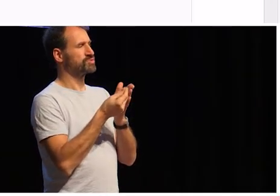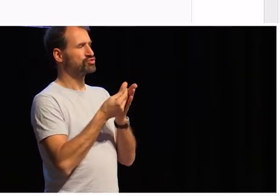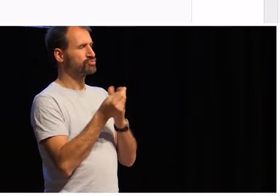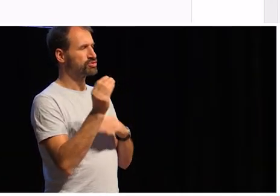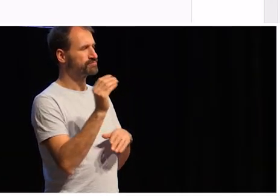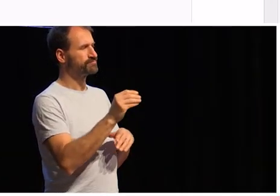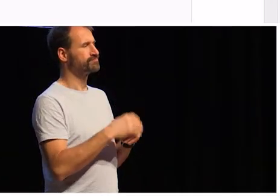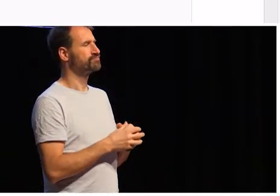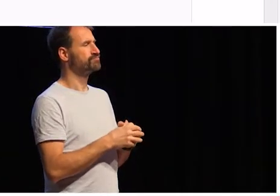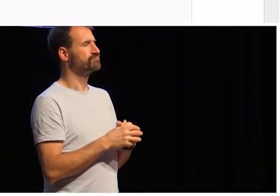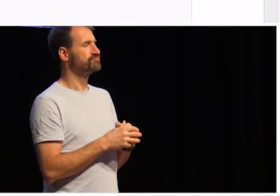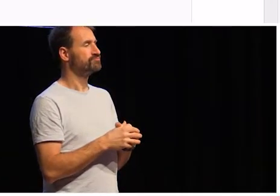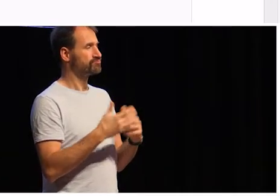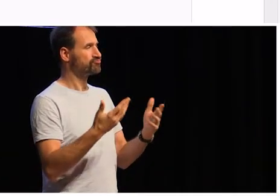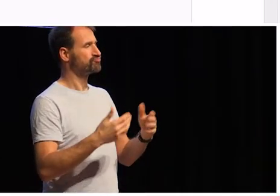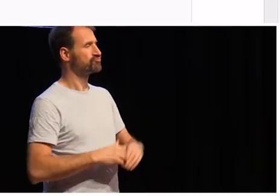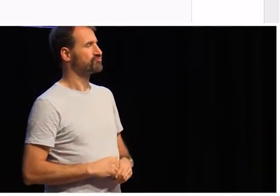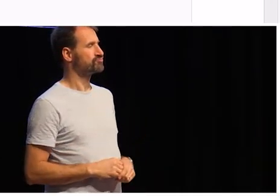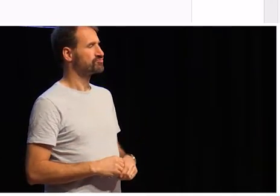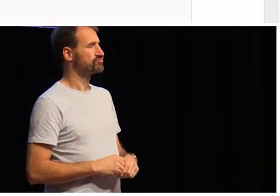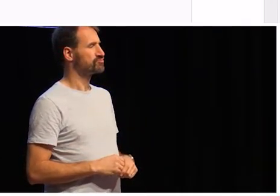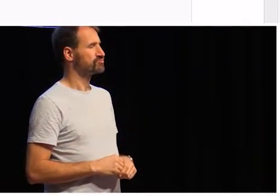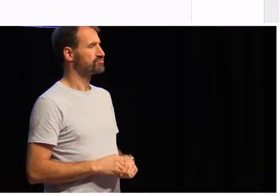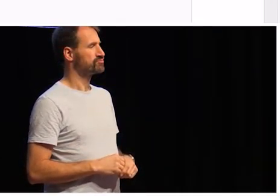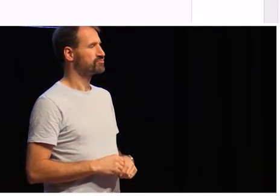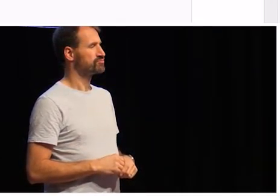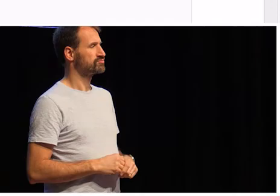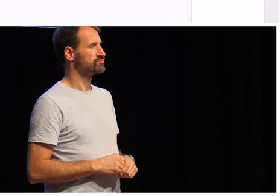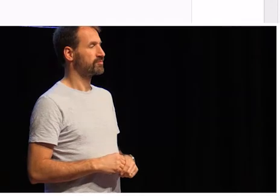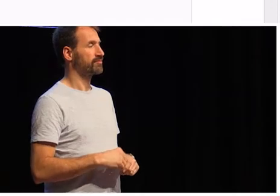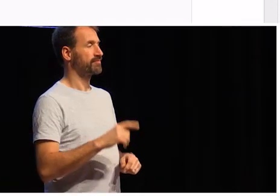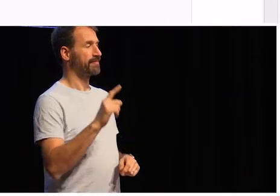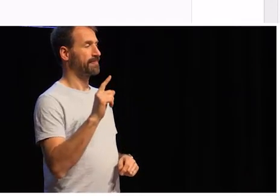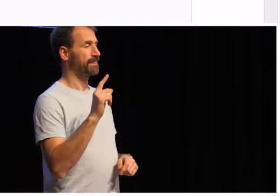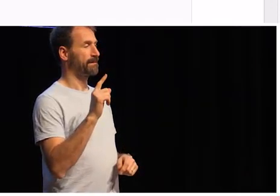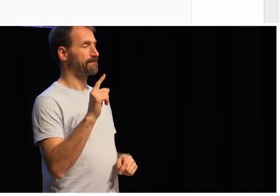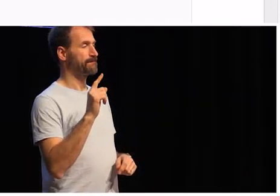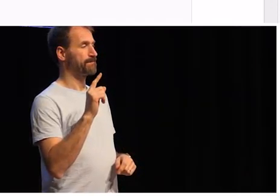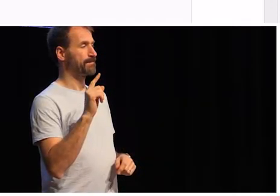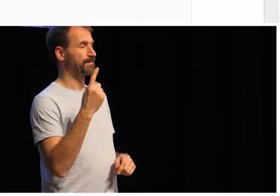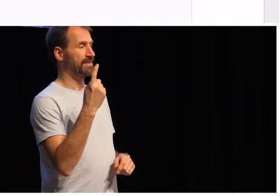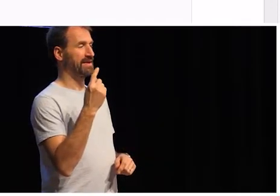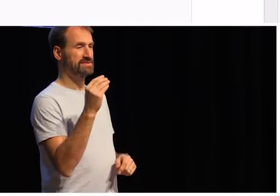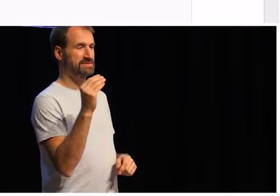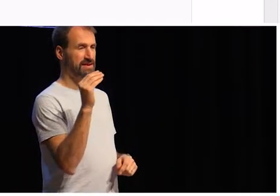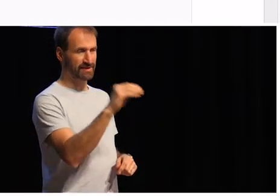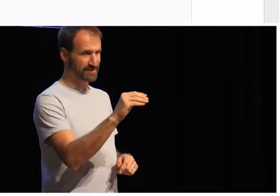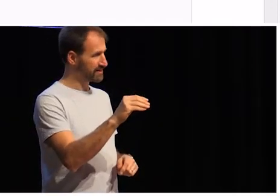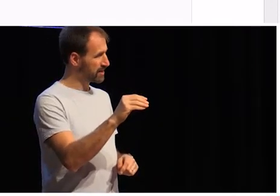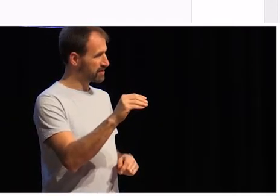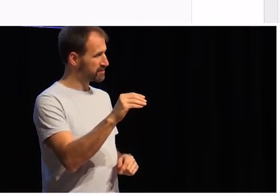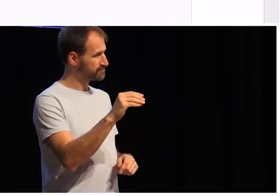so on the first and three more moments yep